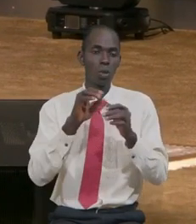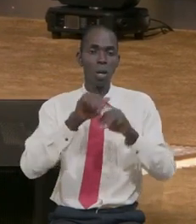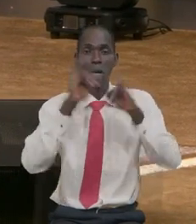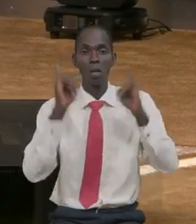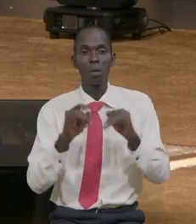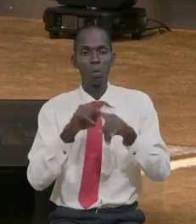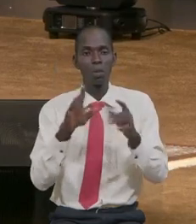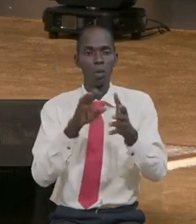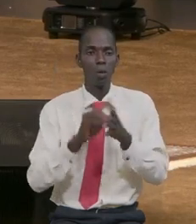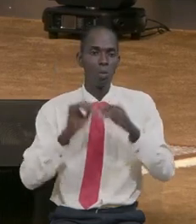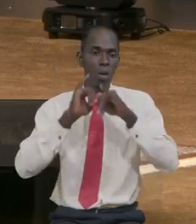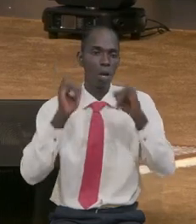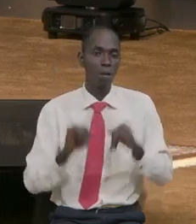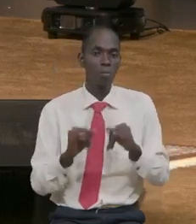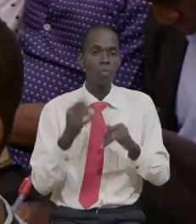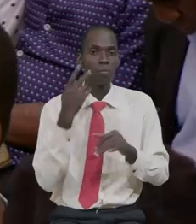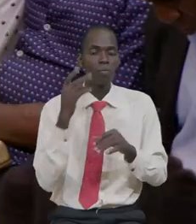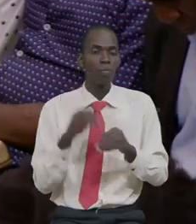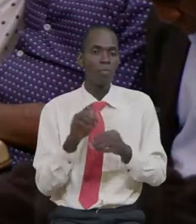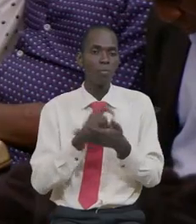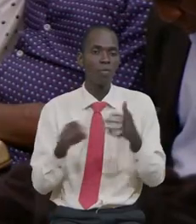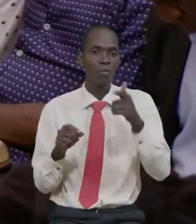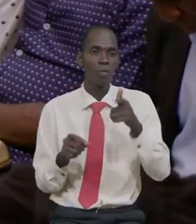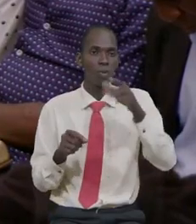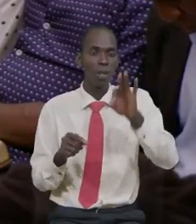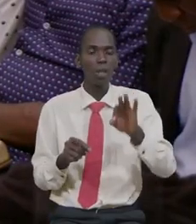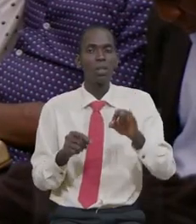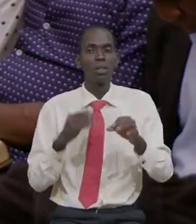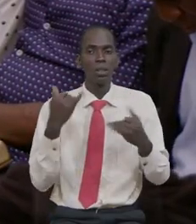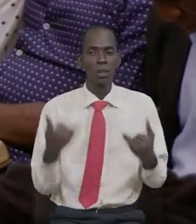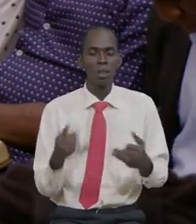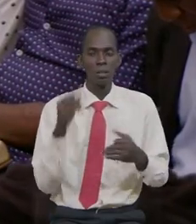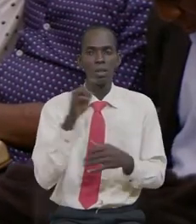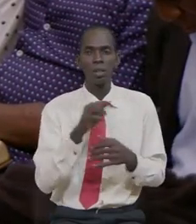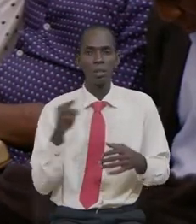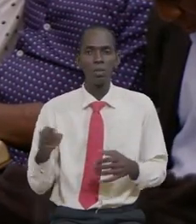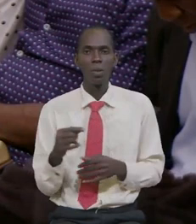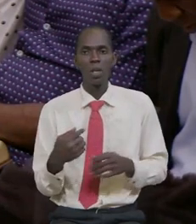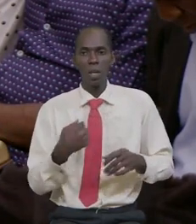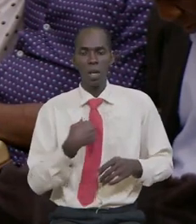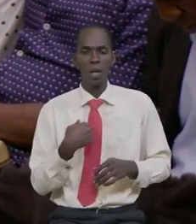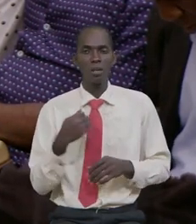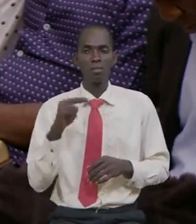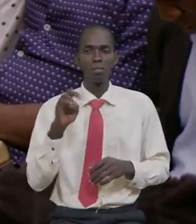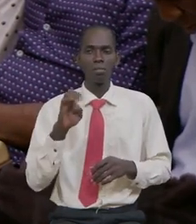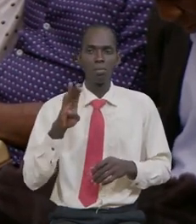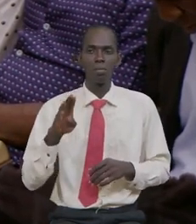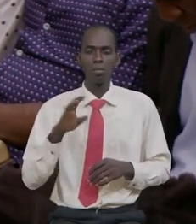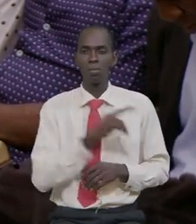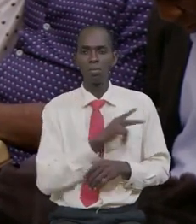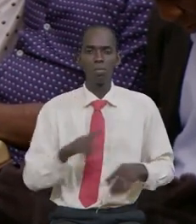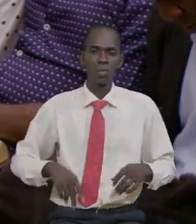verse 29, therefore I make a decree that every people, nation,